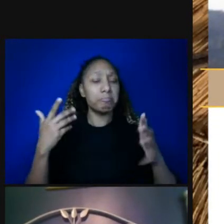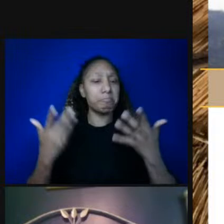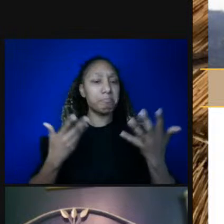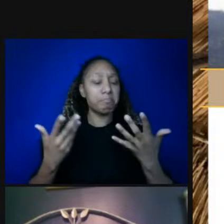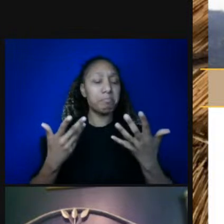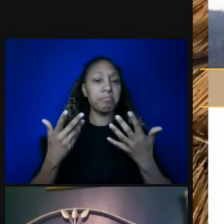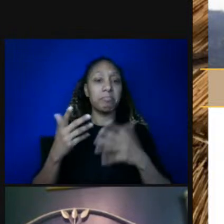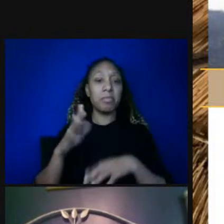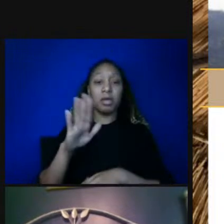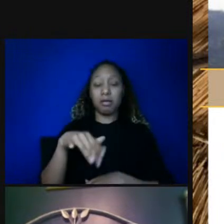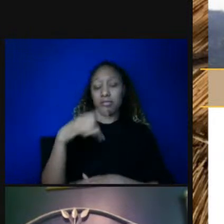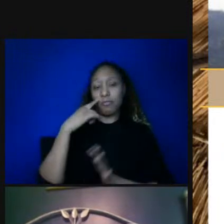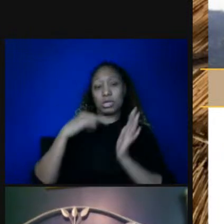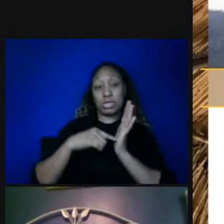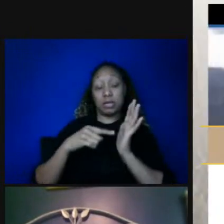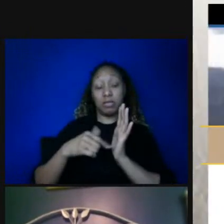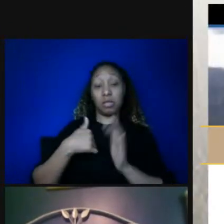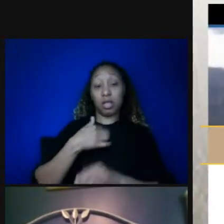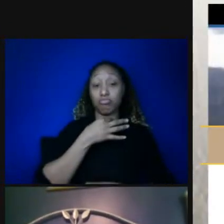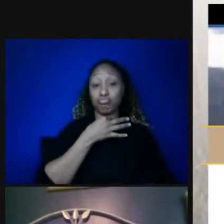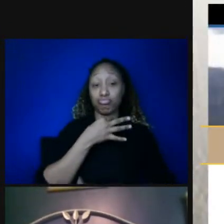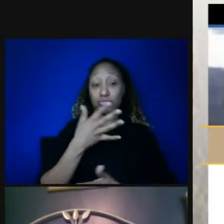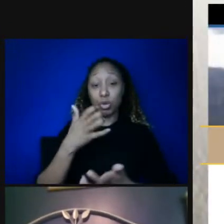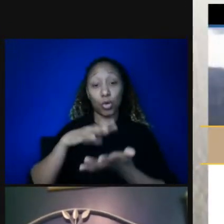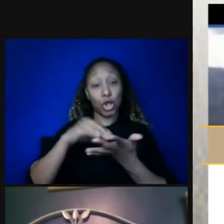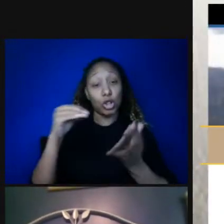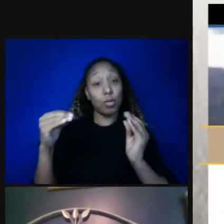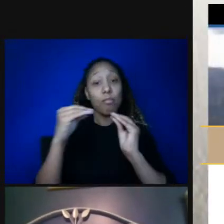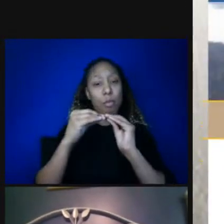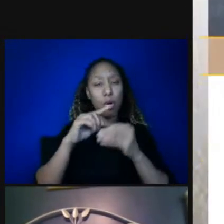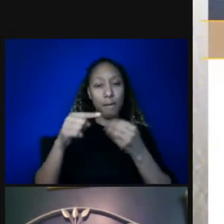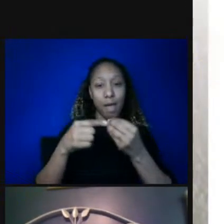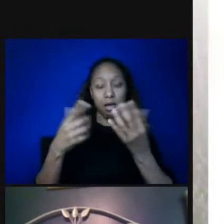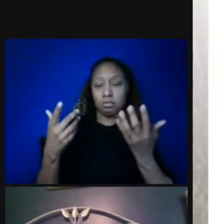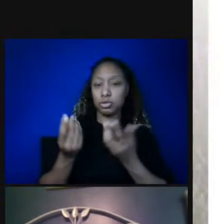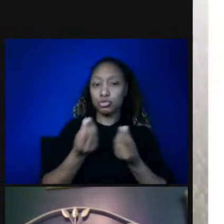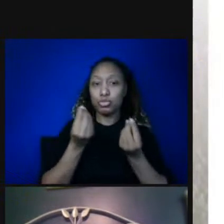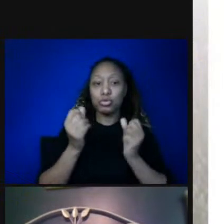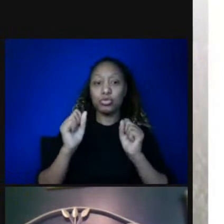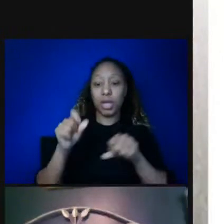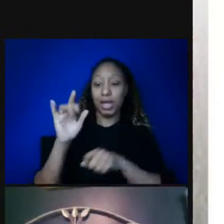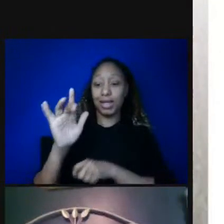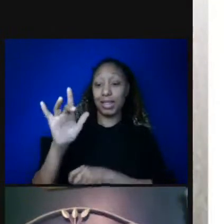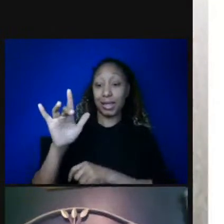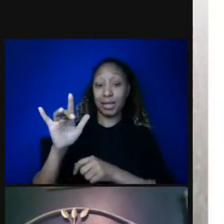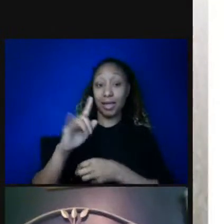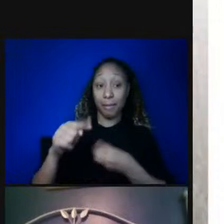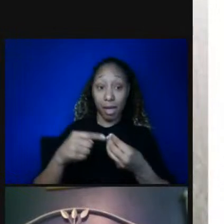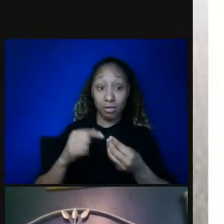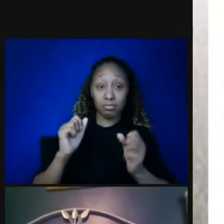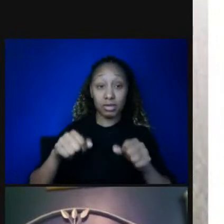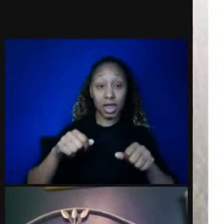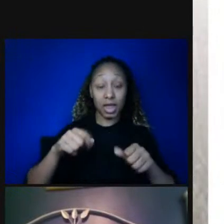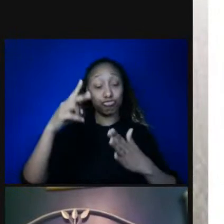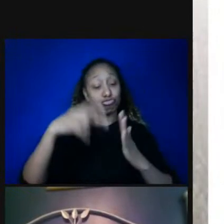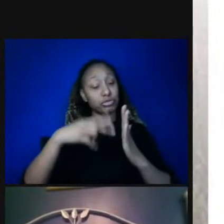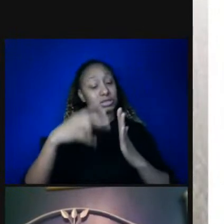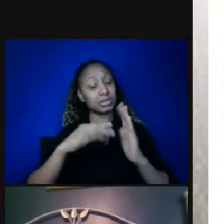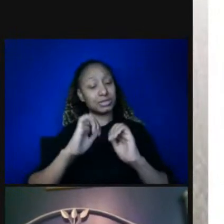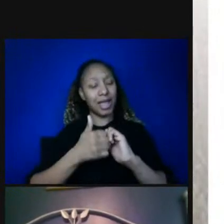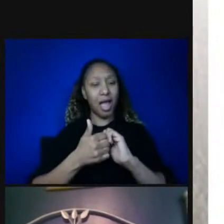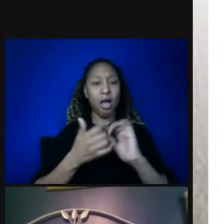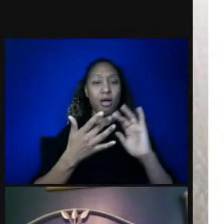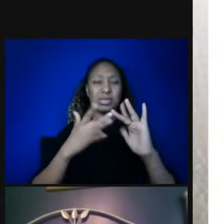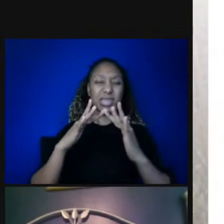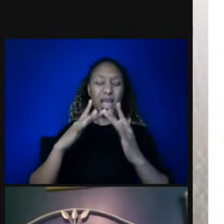I was curious about, I wanted to learn more about it. Well, I could click on the About link. I can go down. I can read about how the site was